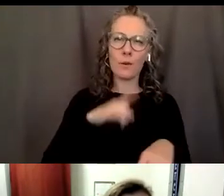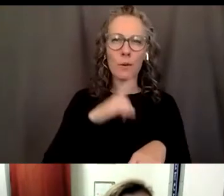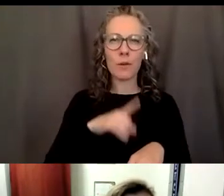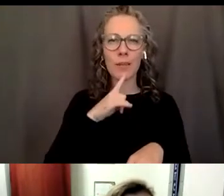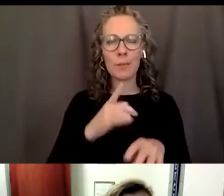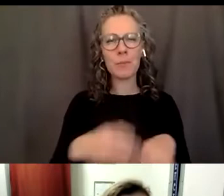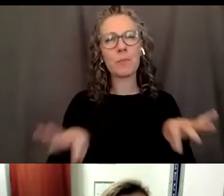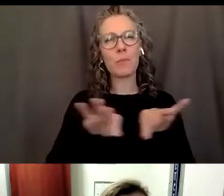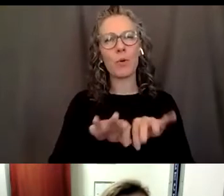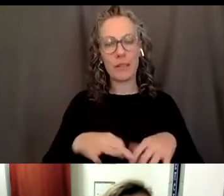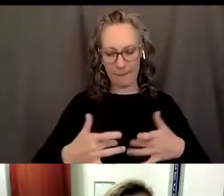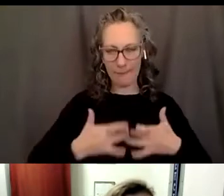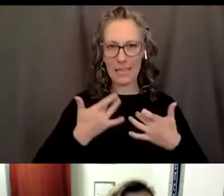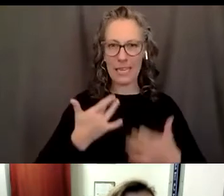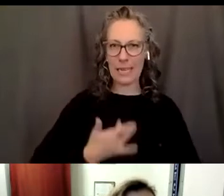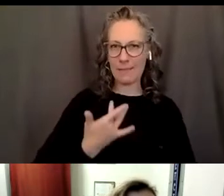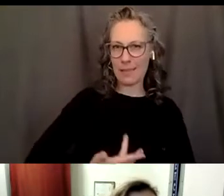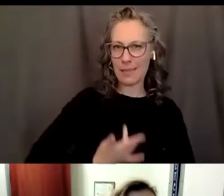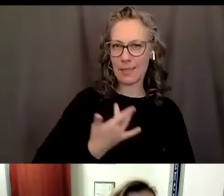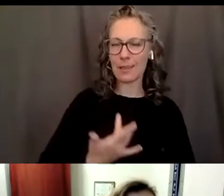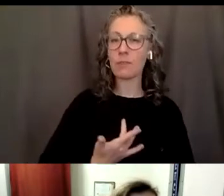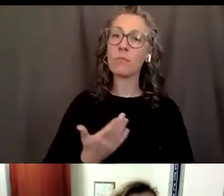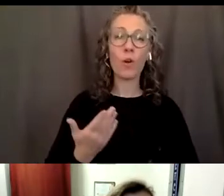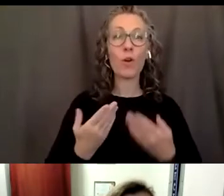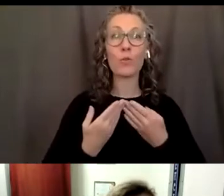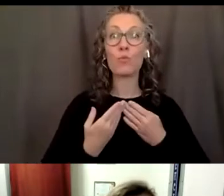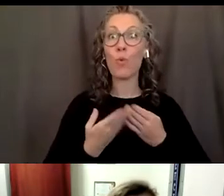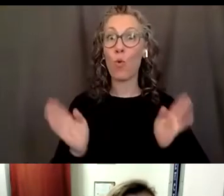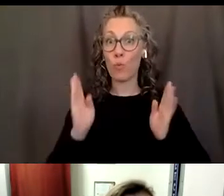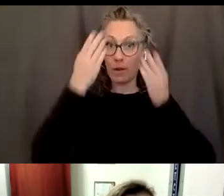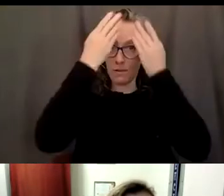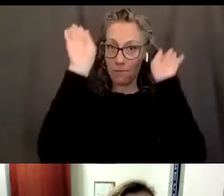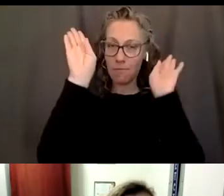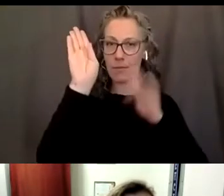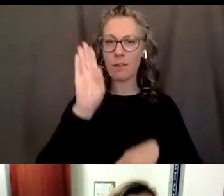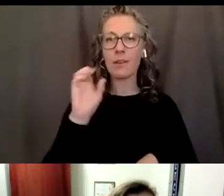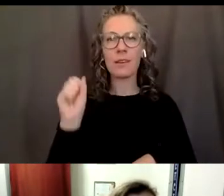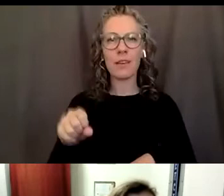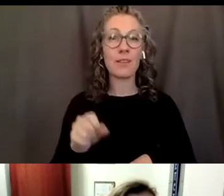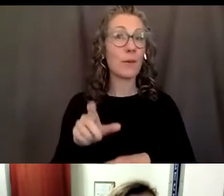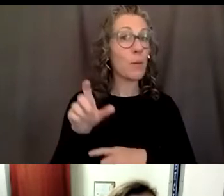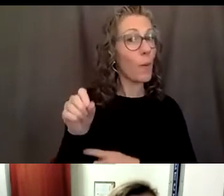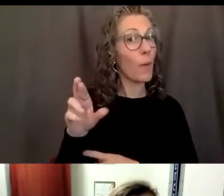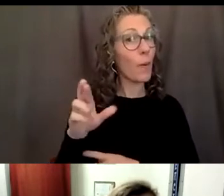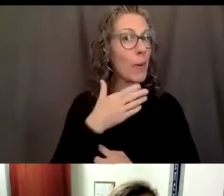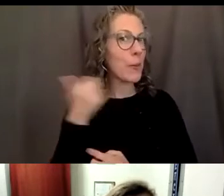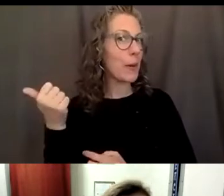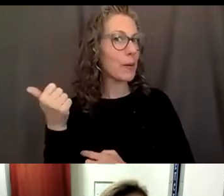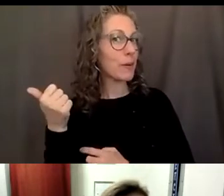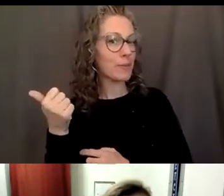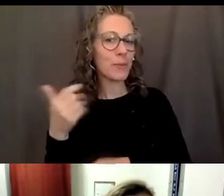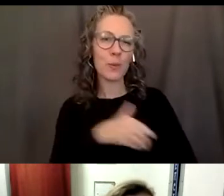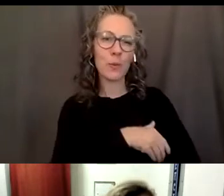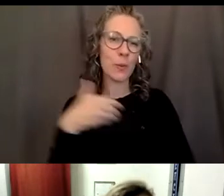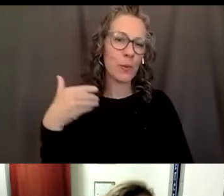to get into the feeling spot. And being open, yeah, the intent, but like you said, or something better. Powerful